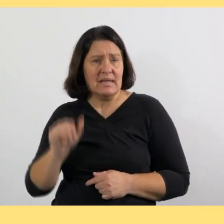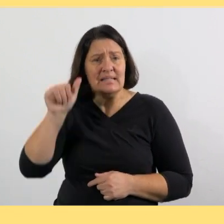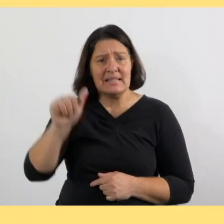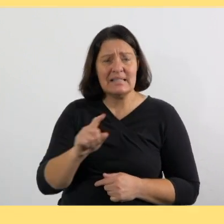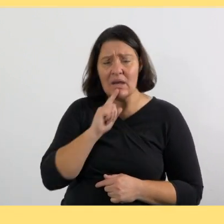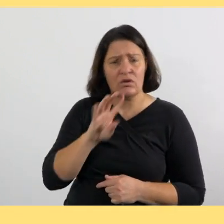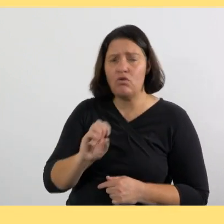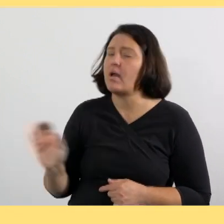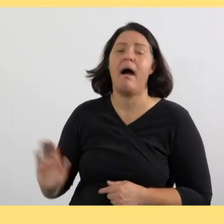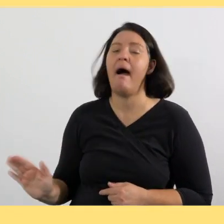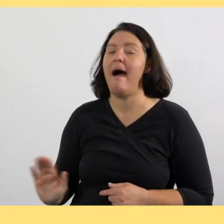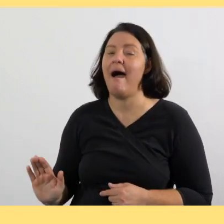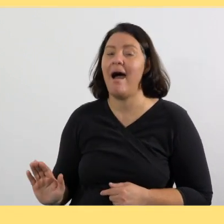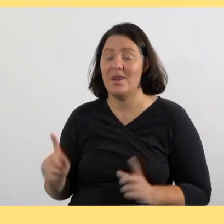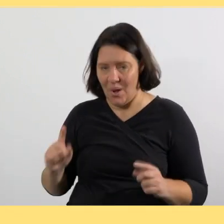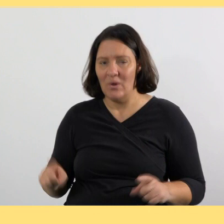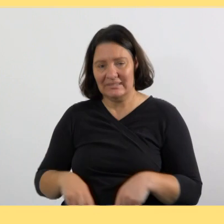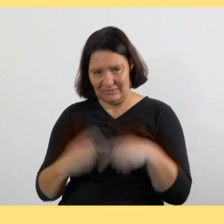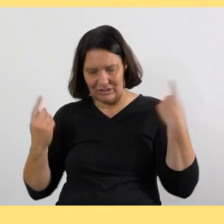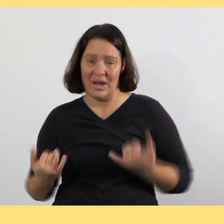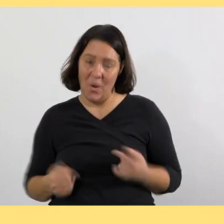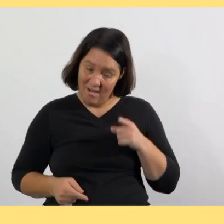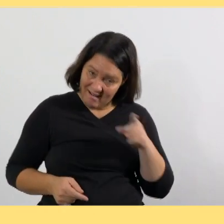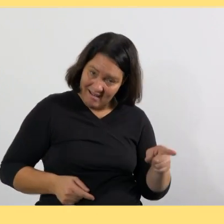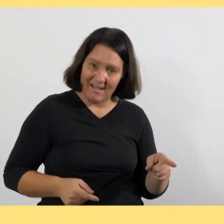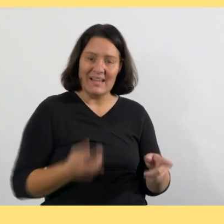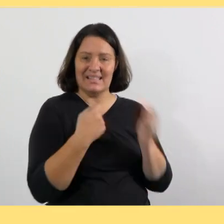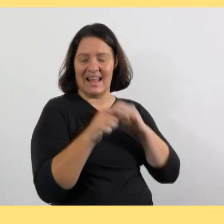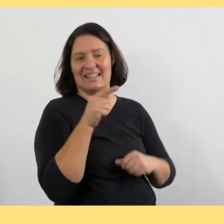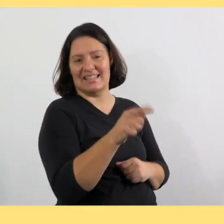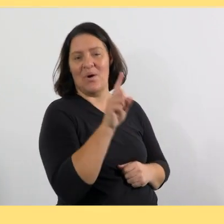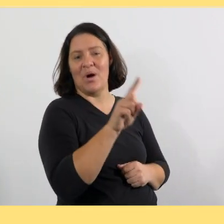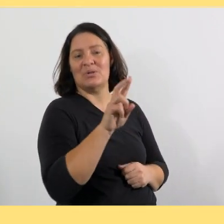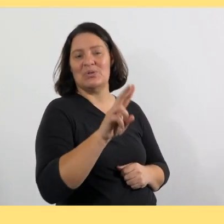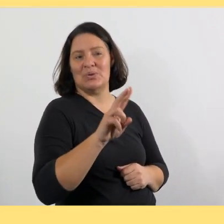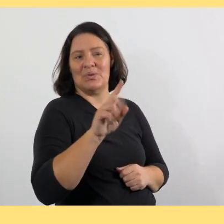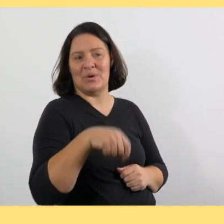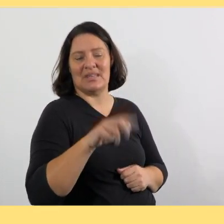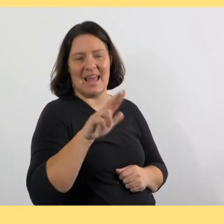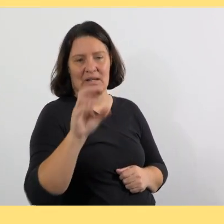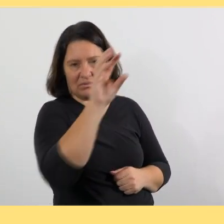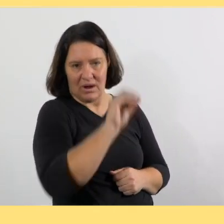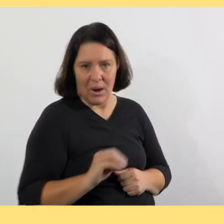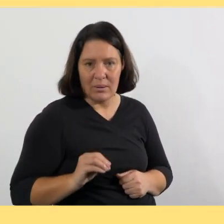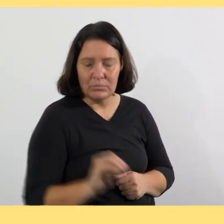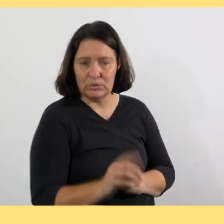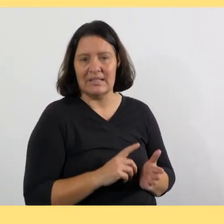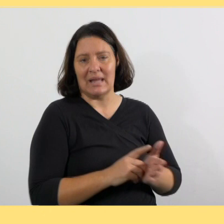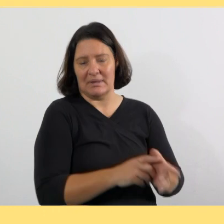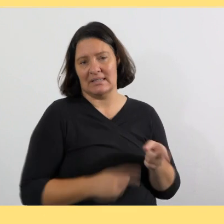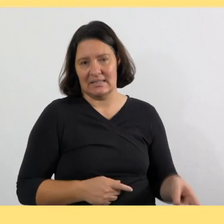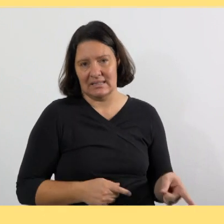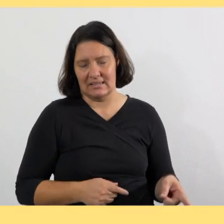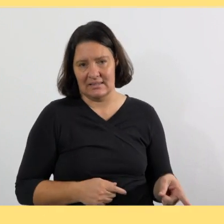not 6,400, but I'll bring in my 12,800. That is what I'll bring to the